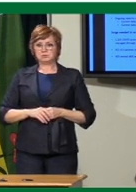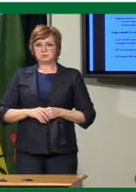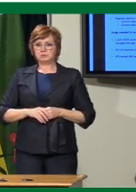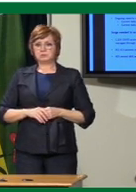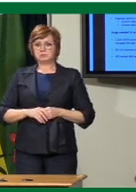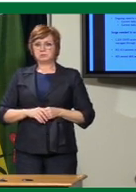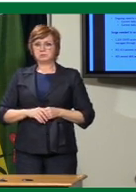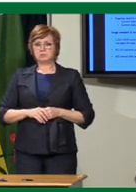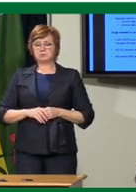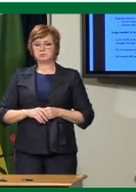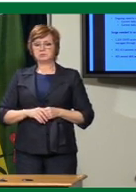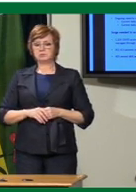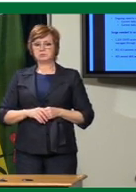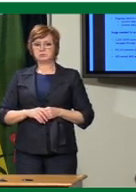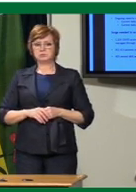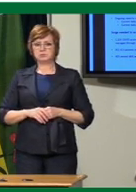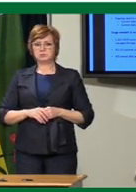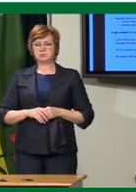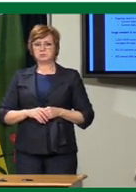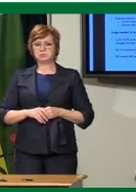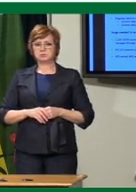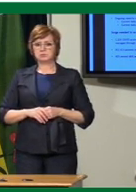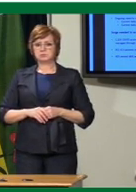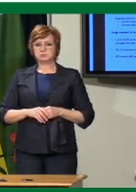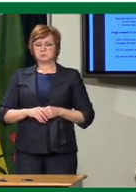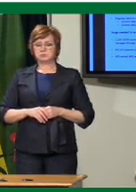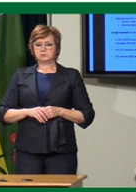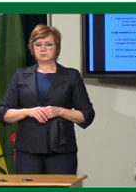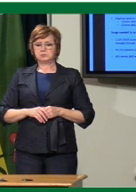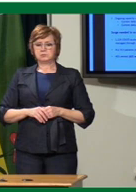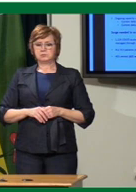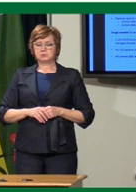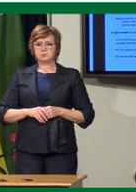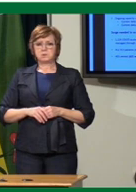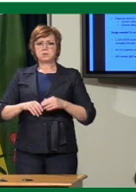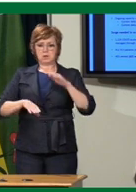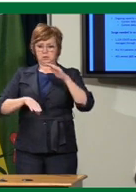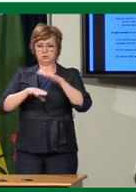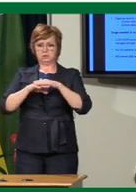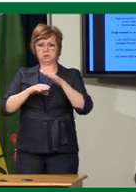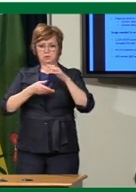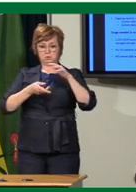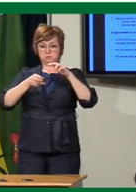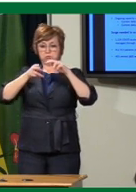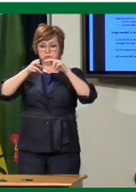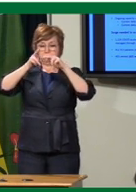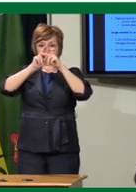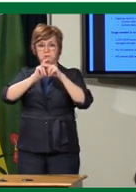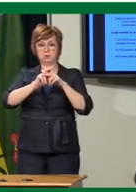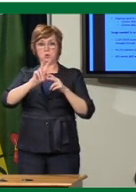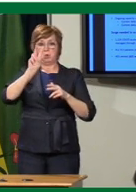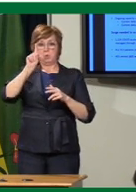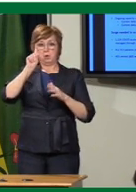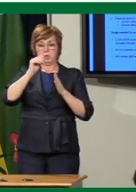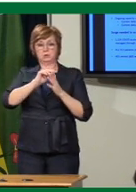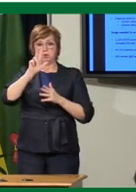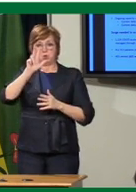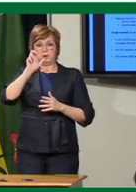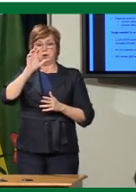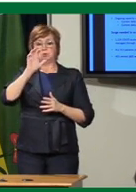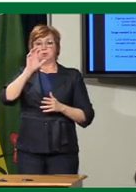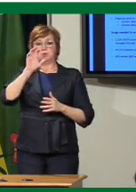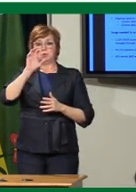what requirements, we have planned for surge up to 1,324 COVID acute care patients. So this number, just to